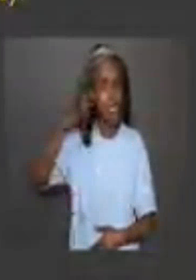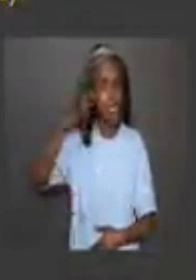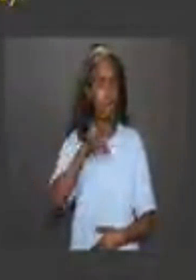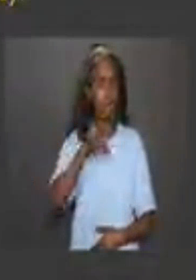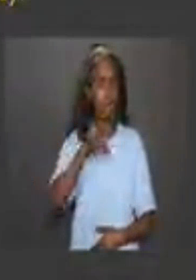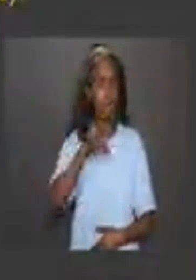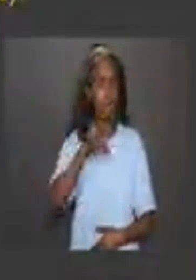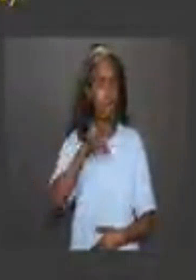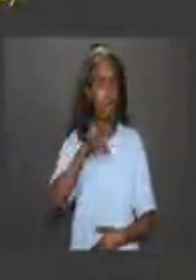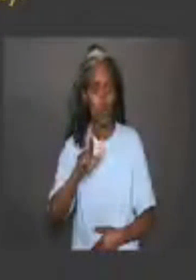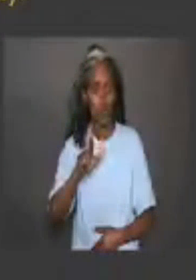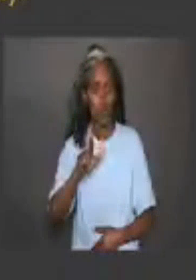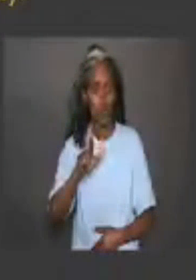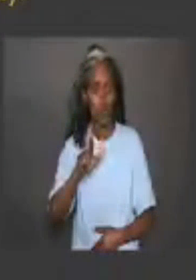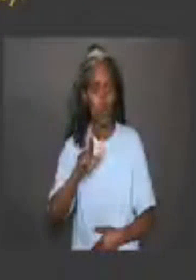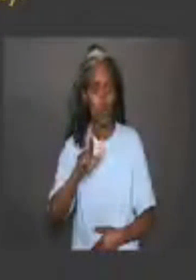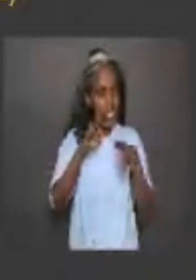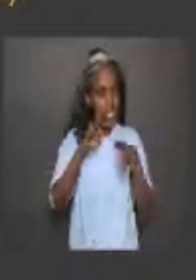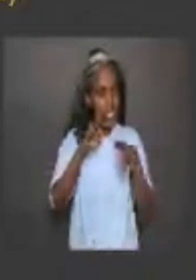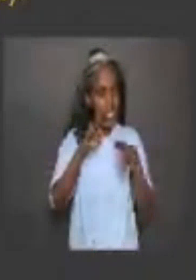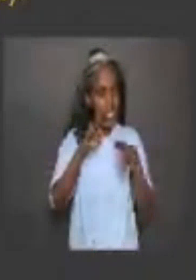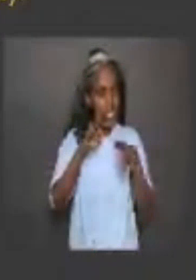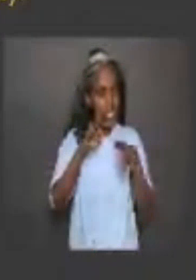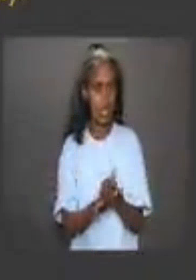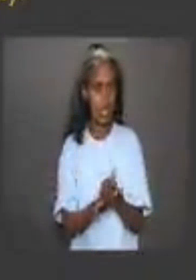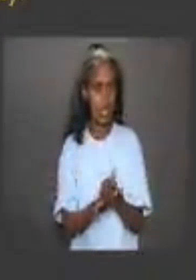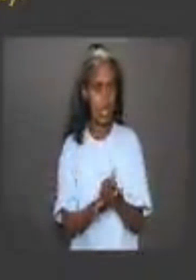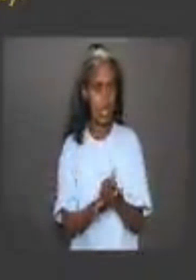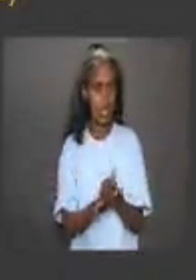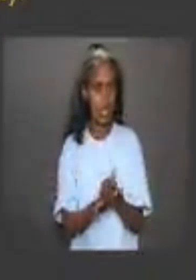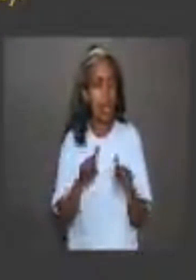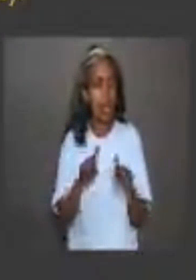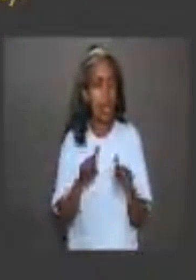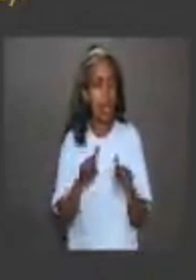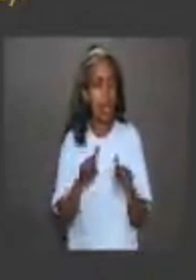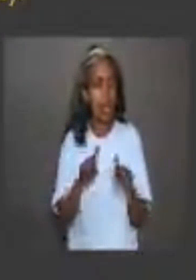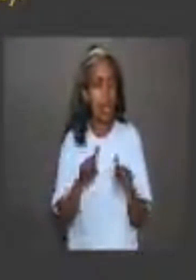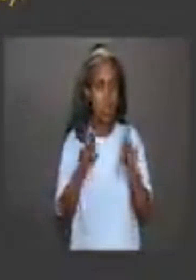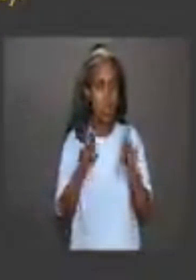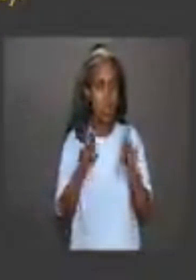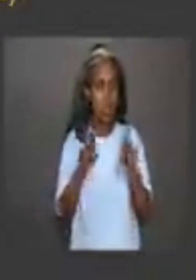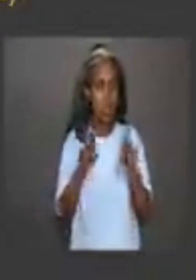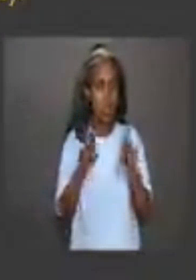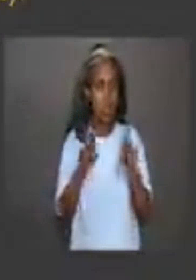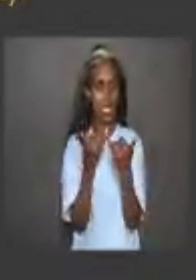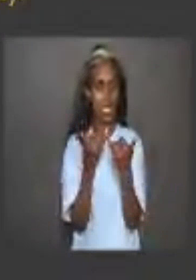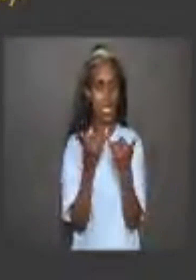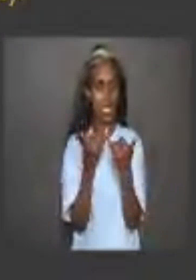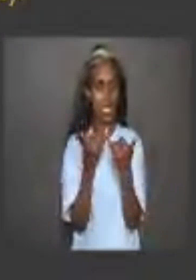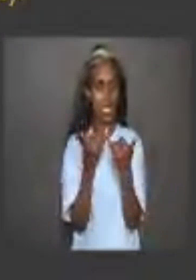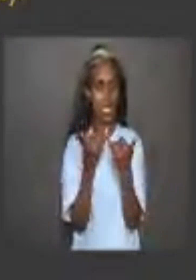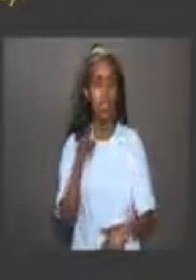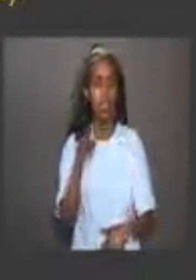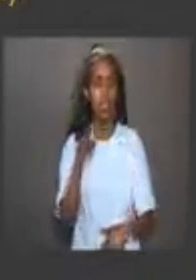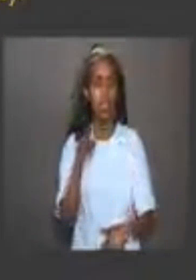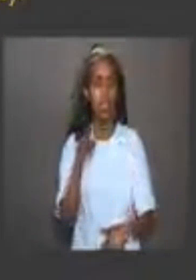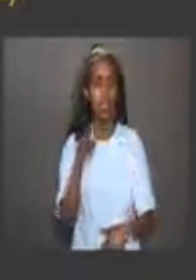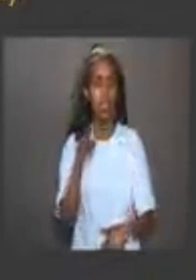polynomials states that when f of x is divided by x minus